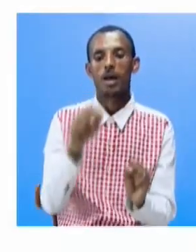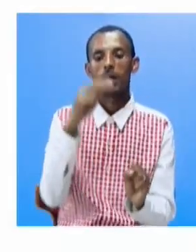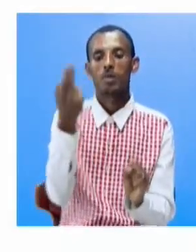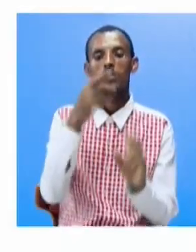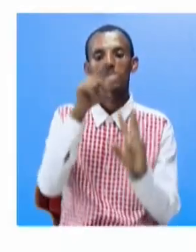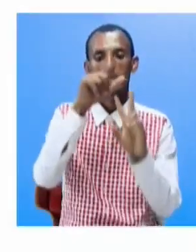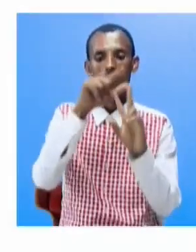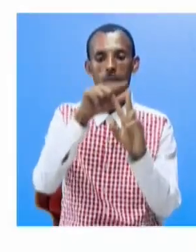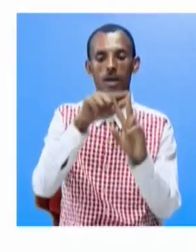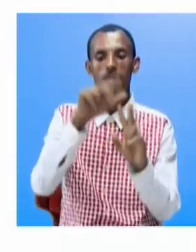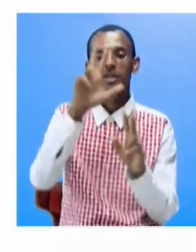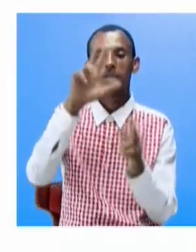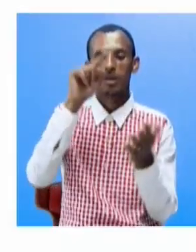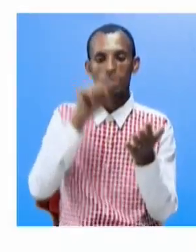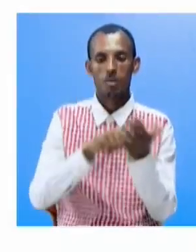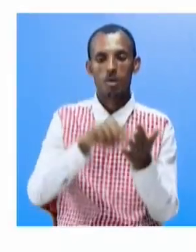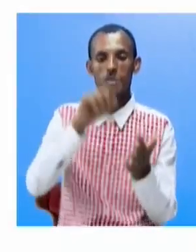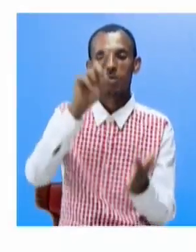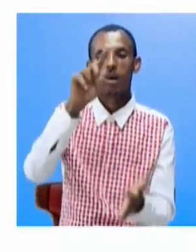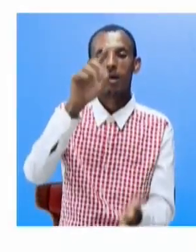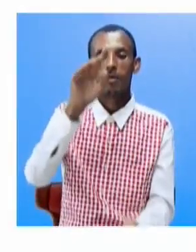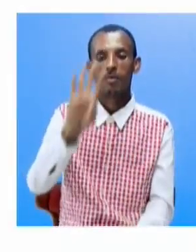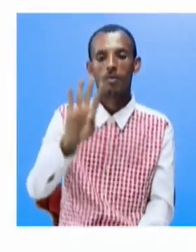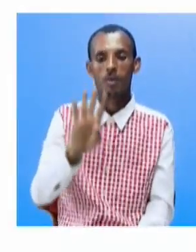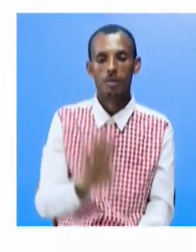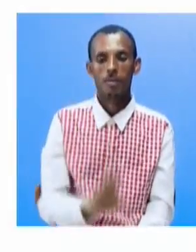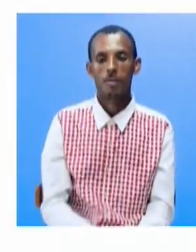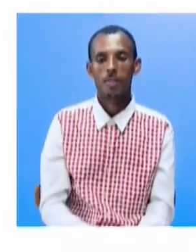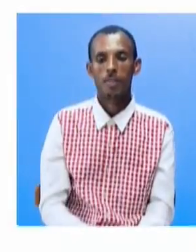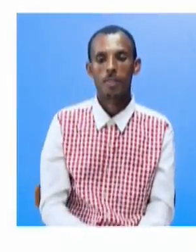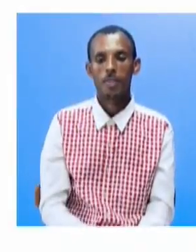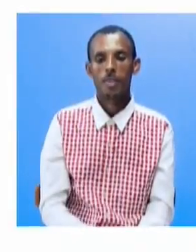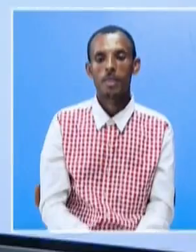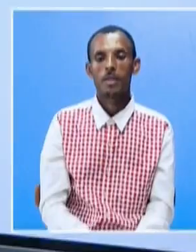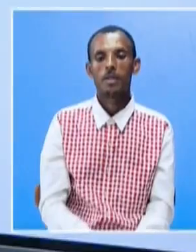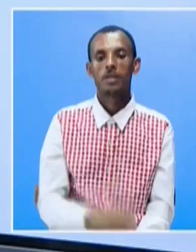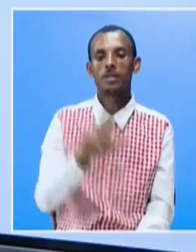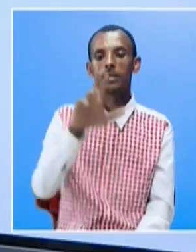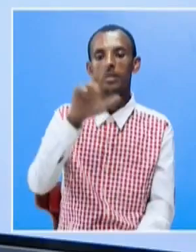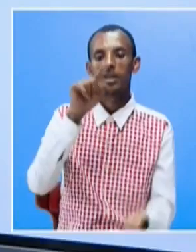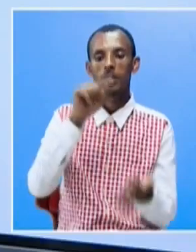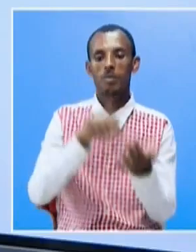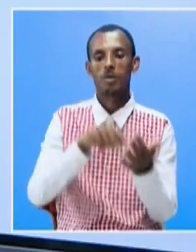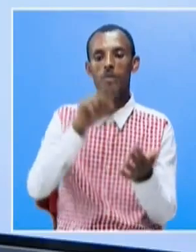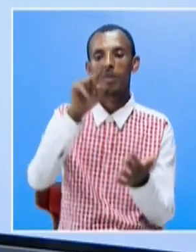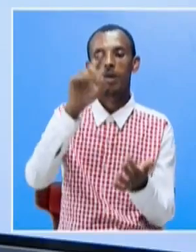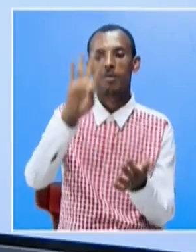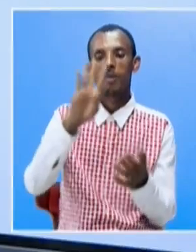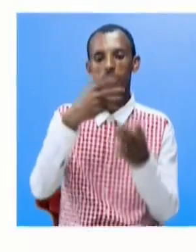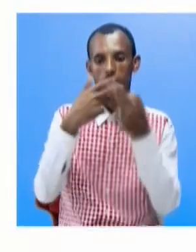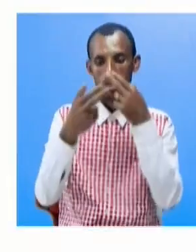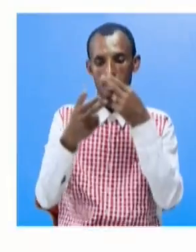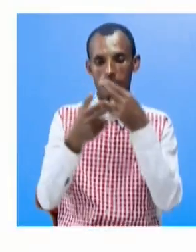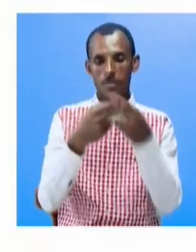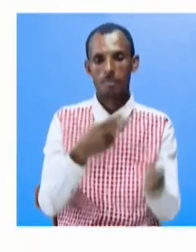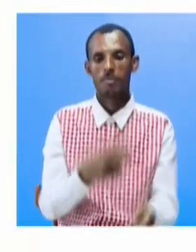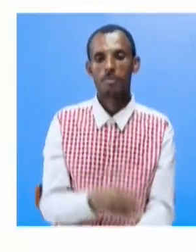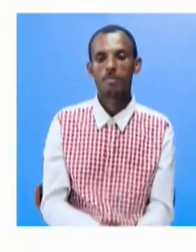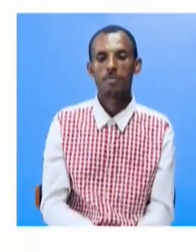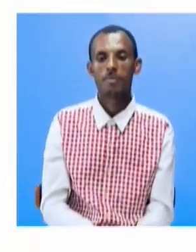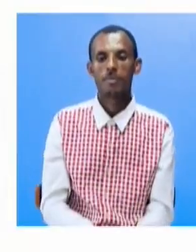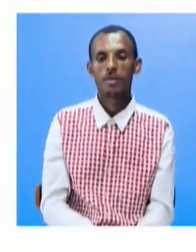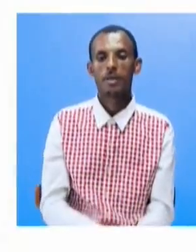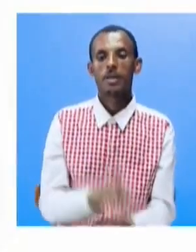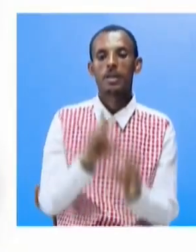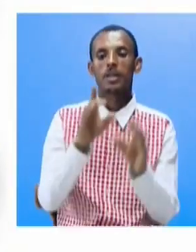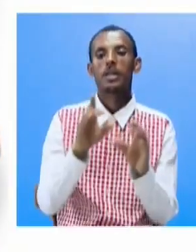3.14. Here it is 3.14 times 3.14 times the